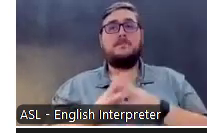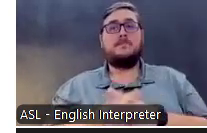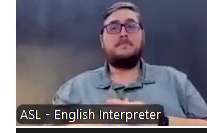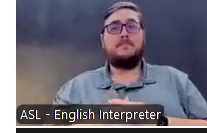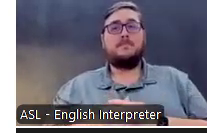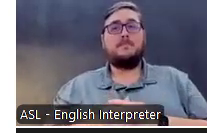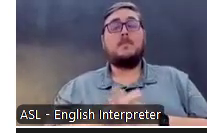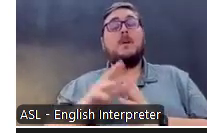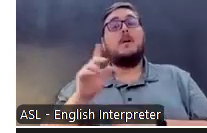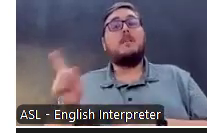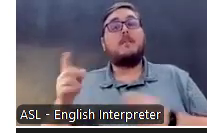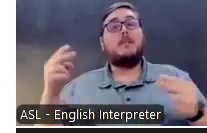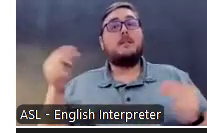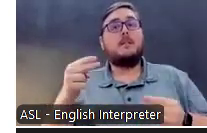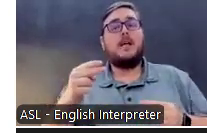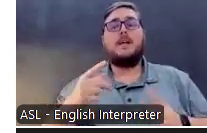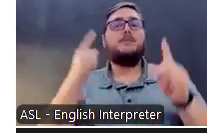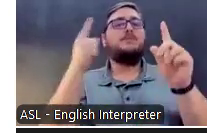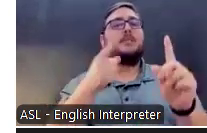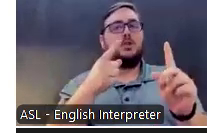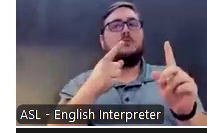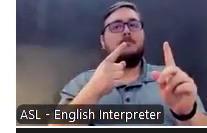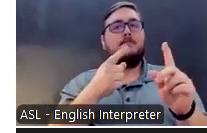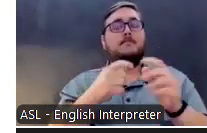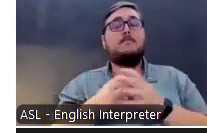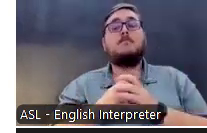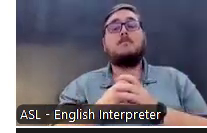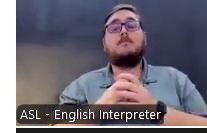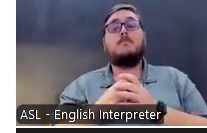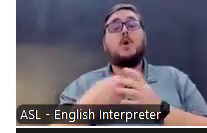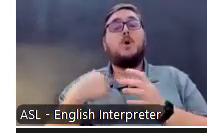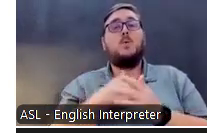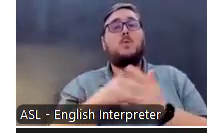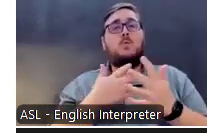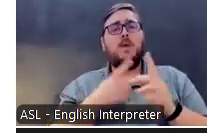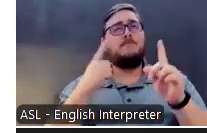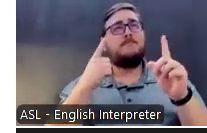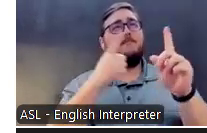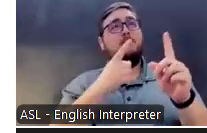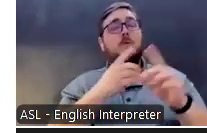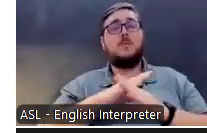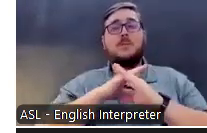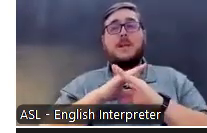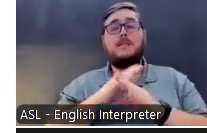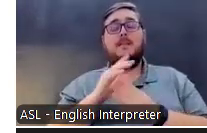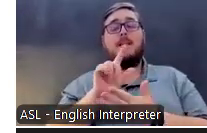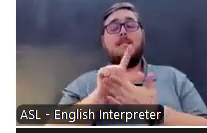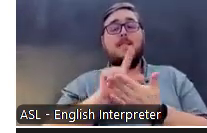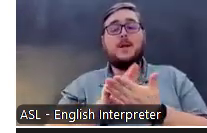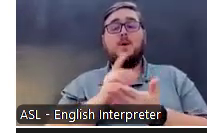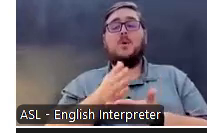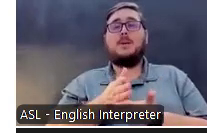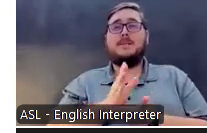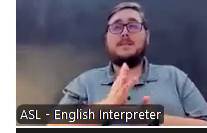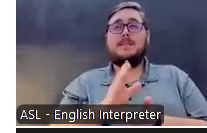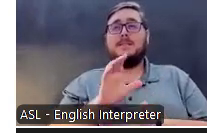This slide is our mission. And our mission is to protect the legal, civil, and human rights of people with